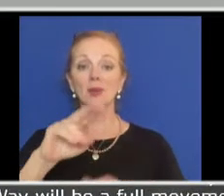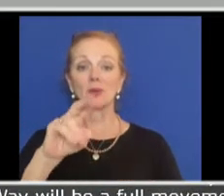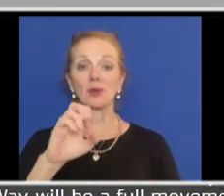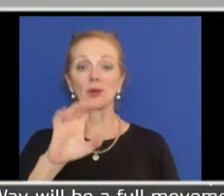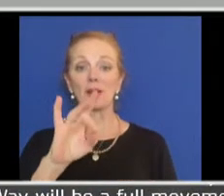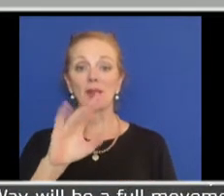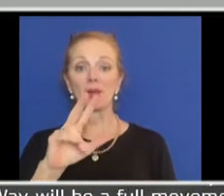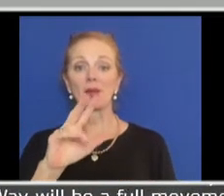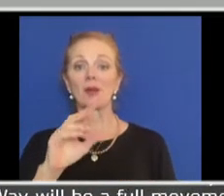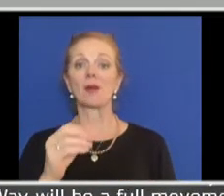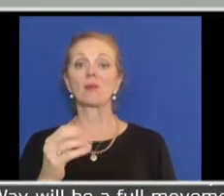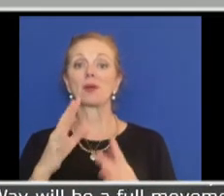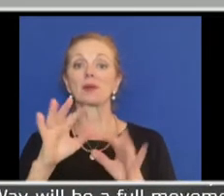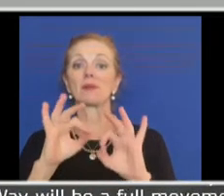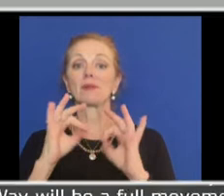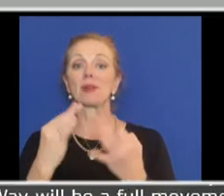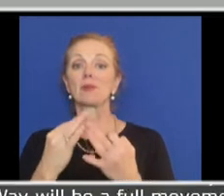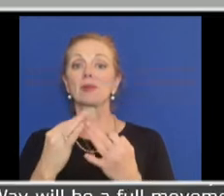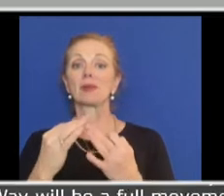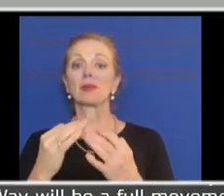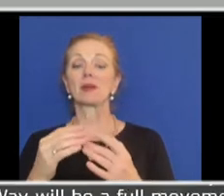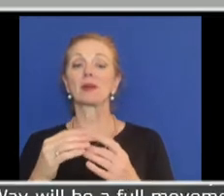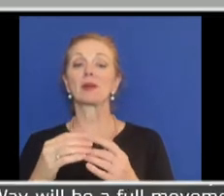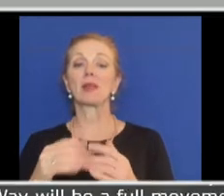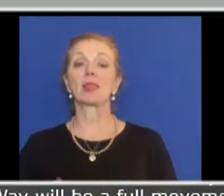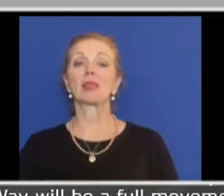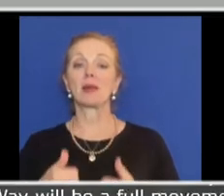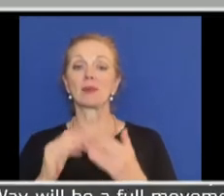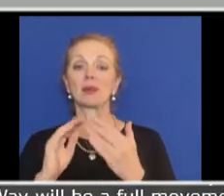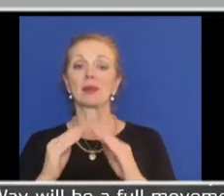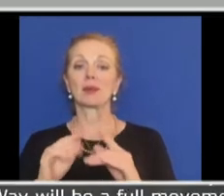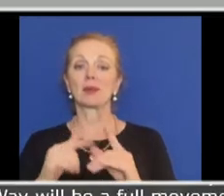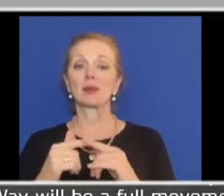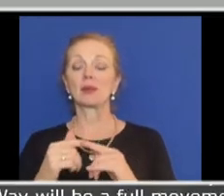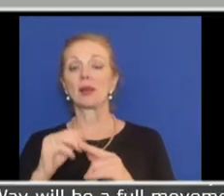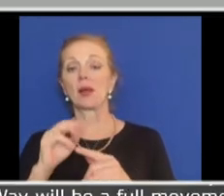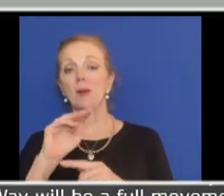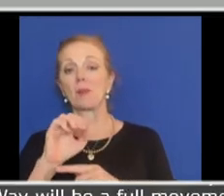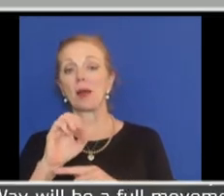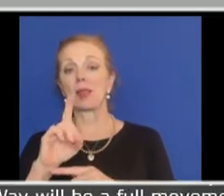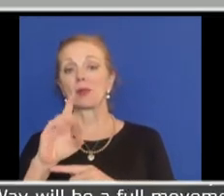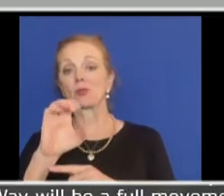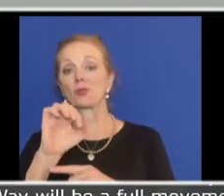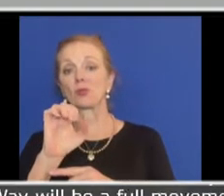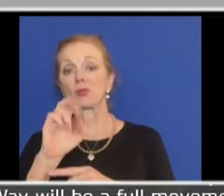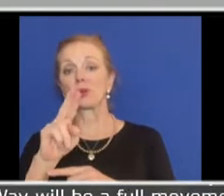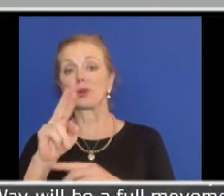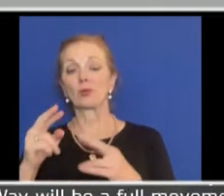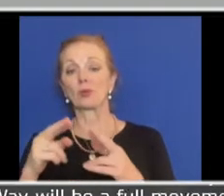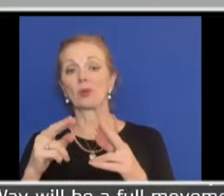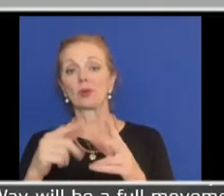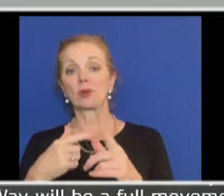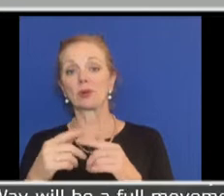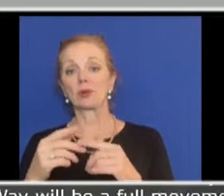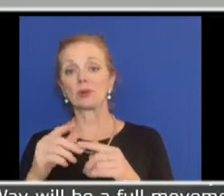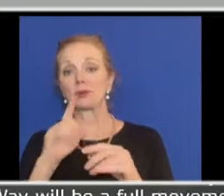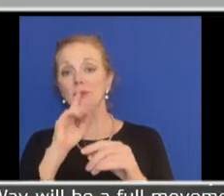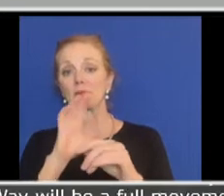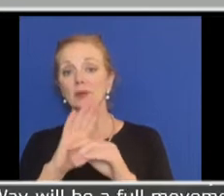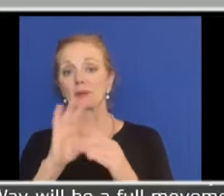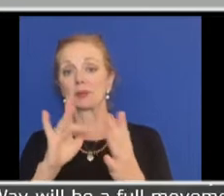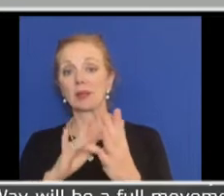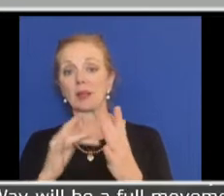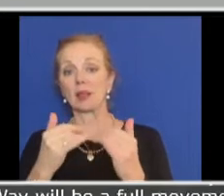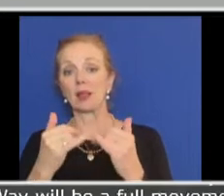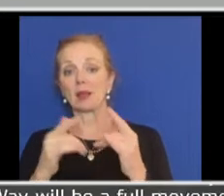multi-family dwelling units eight foot planting strip 12 foot multi-use path along Mallard Creek Road 5th 50 feet right away dedicated from the center line of